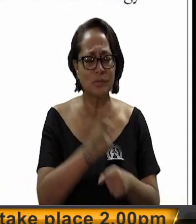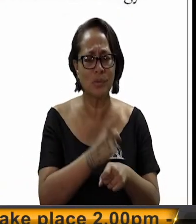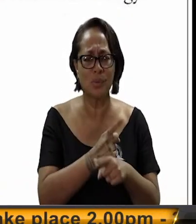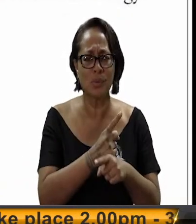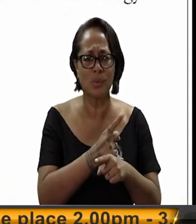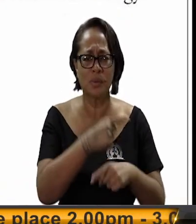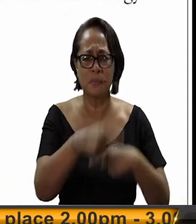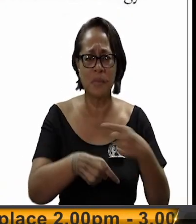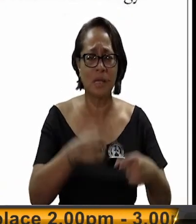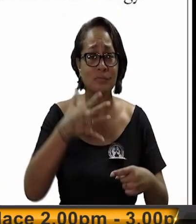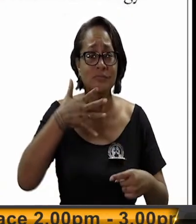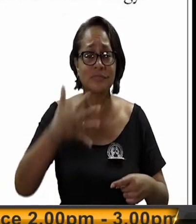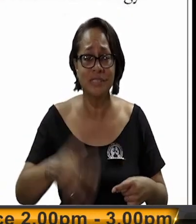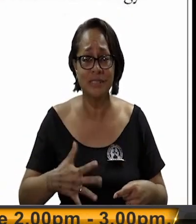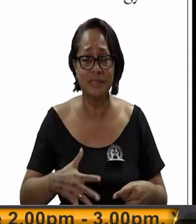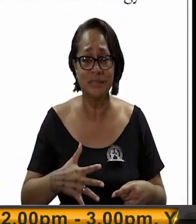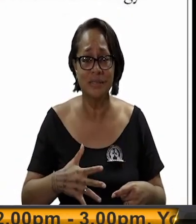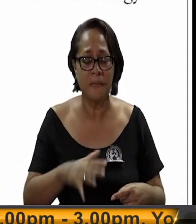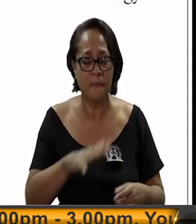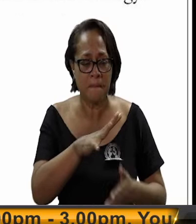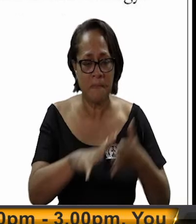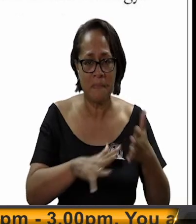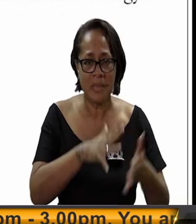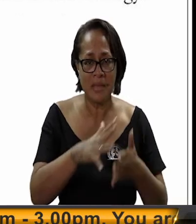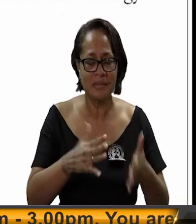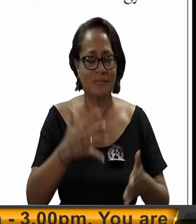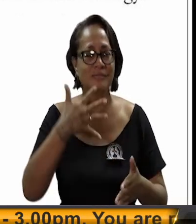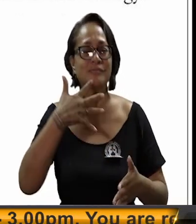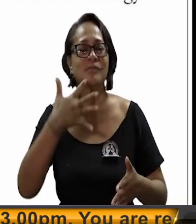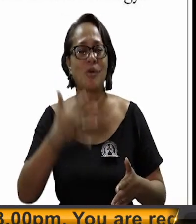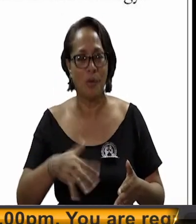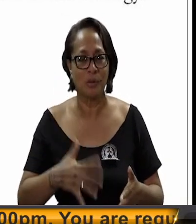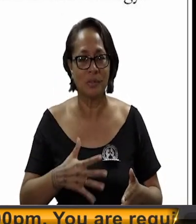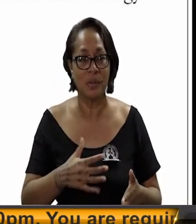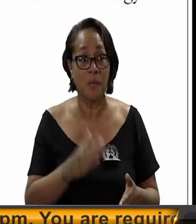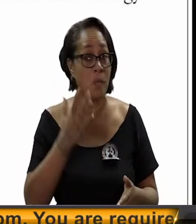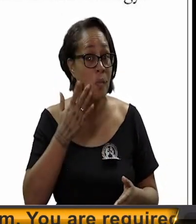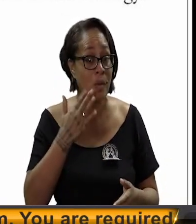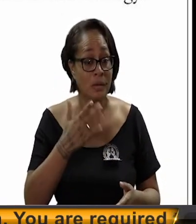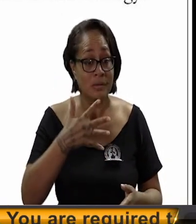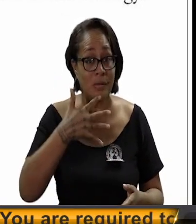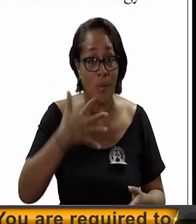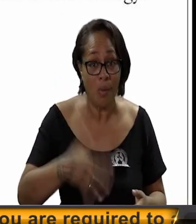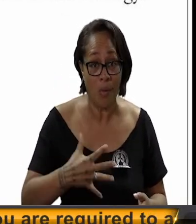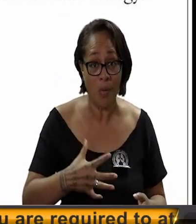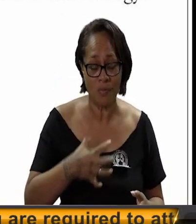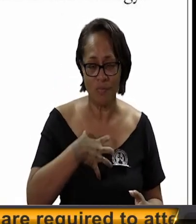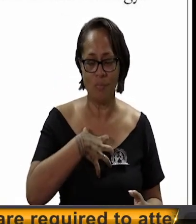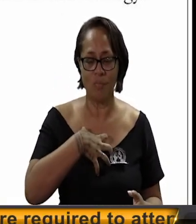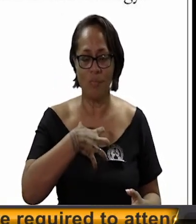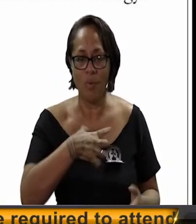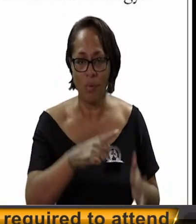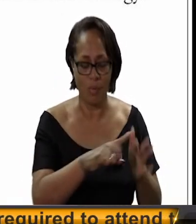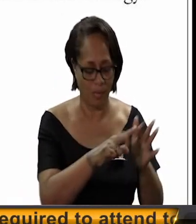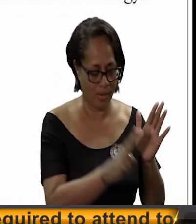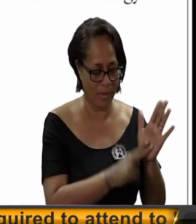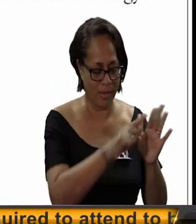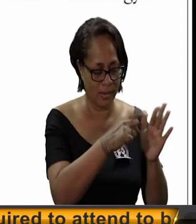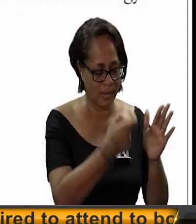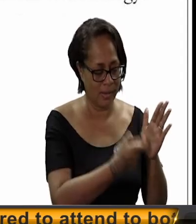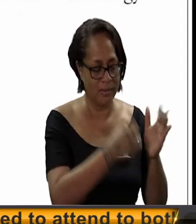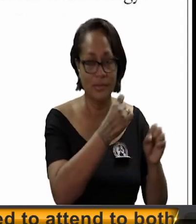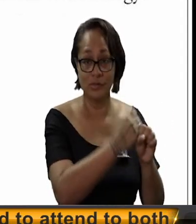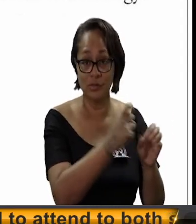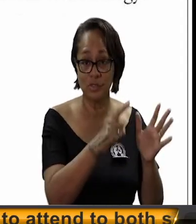means heat energy. When something is hot, it has more energy. When something is